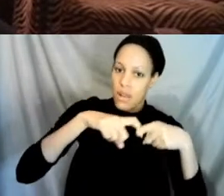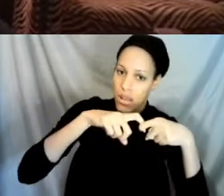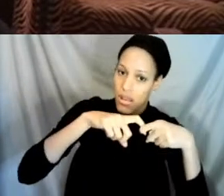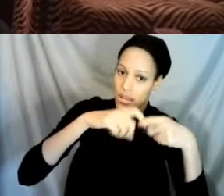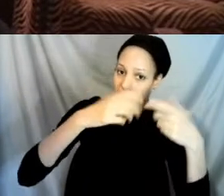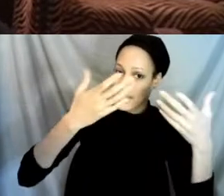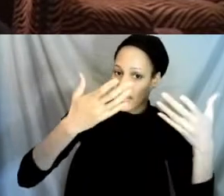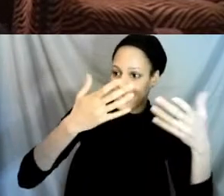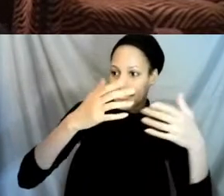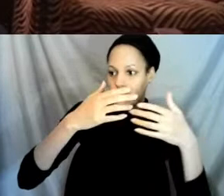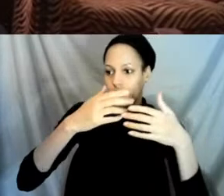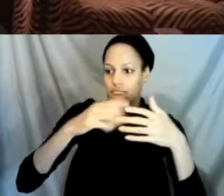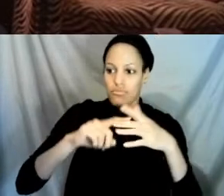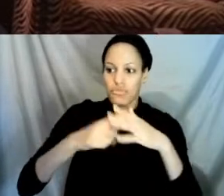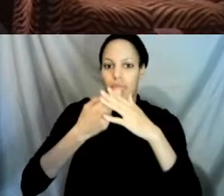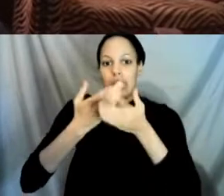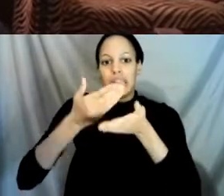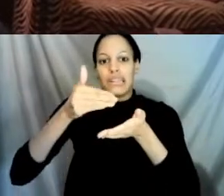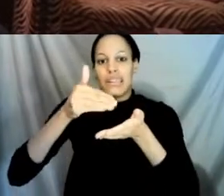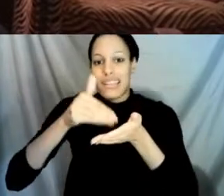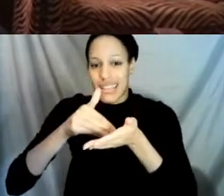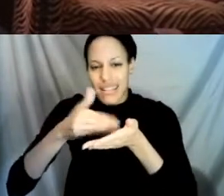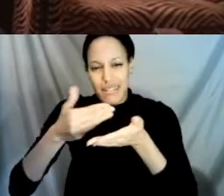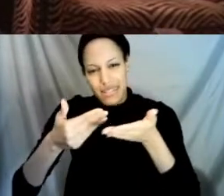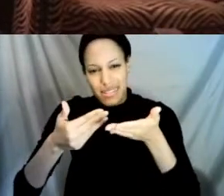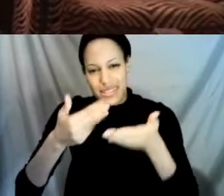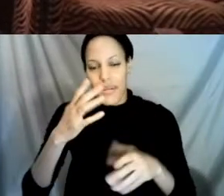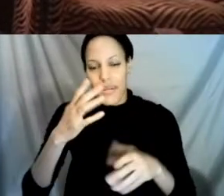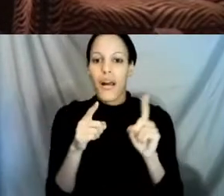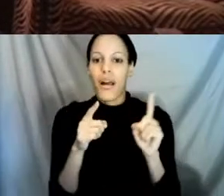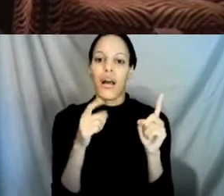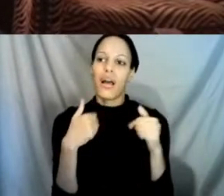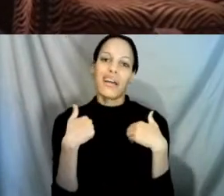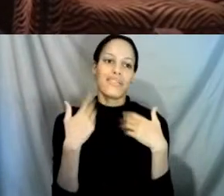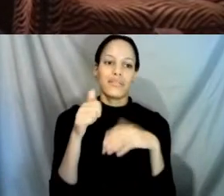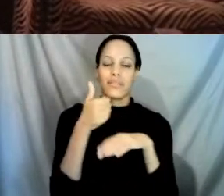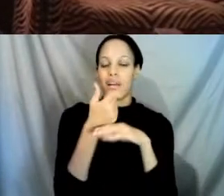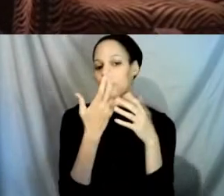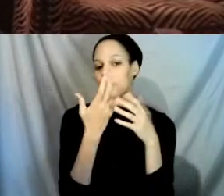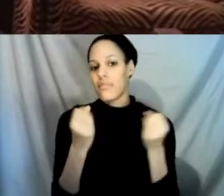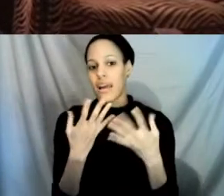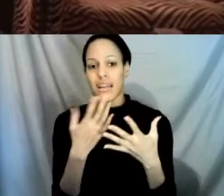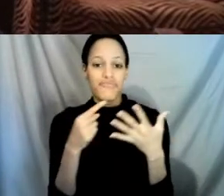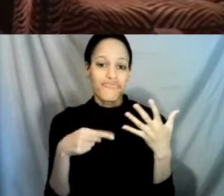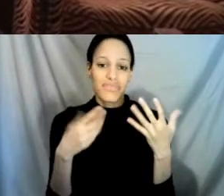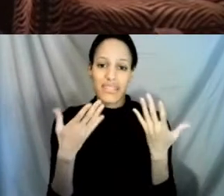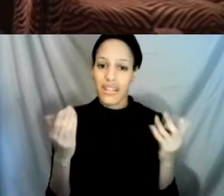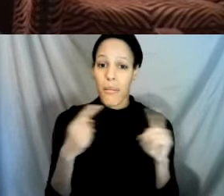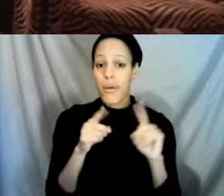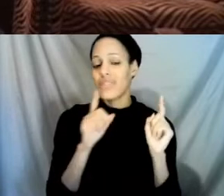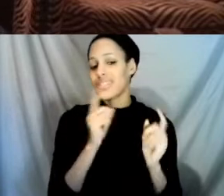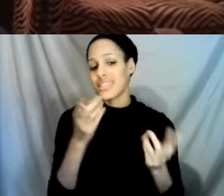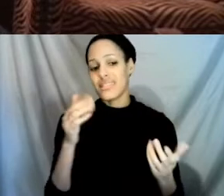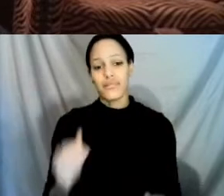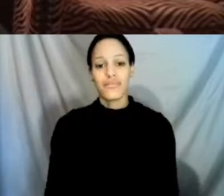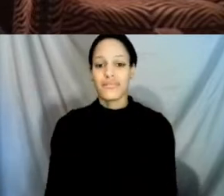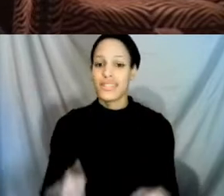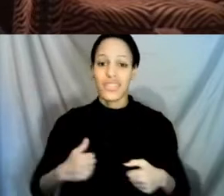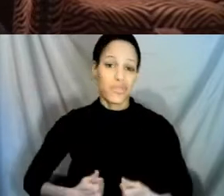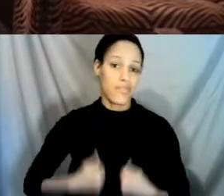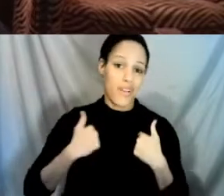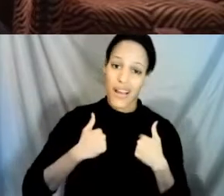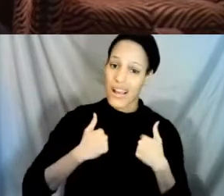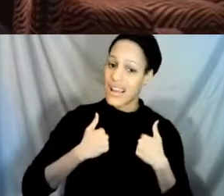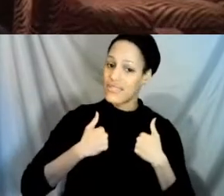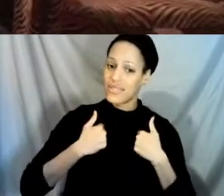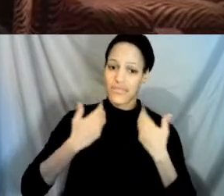have to reset, right? I've done so many things during this, but mainly I've survived and thrived. And I rethought